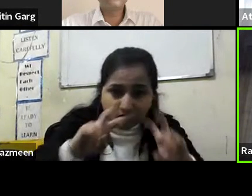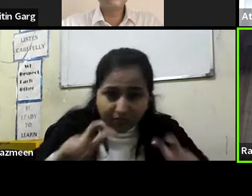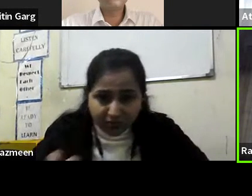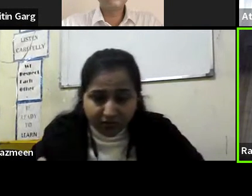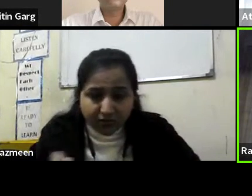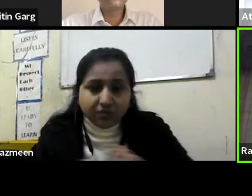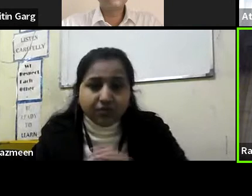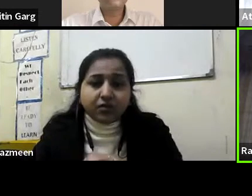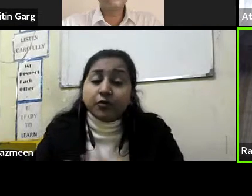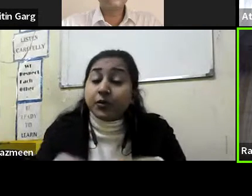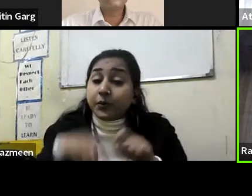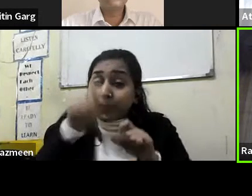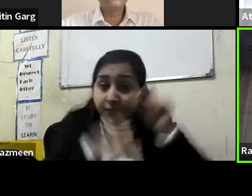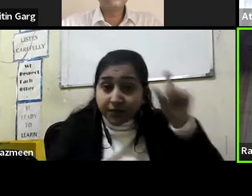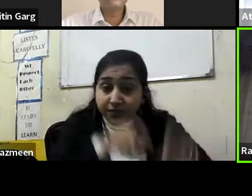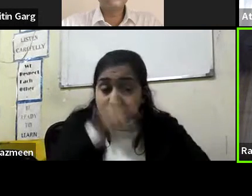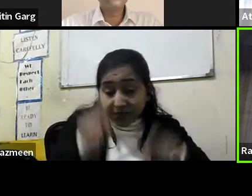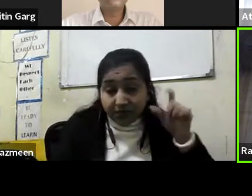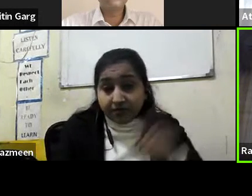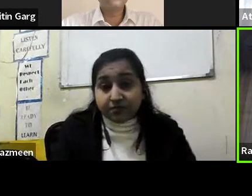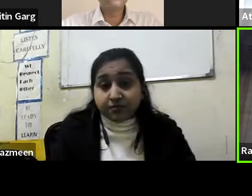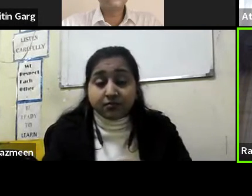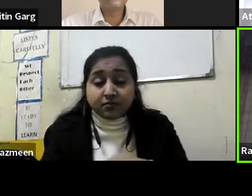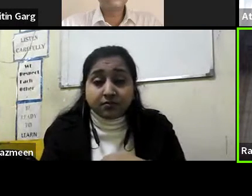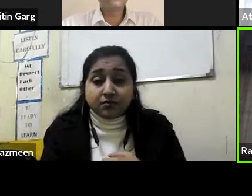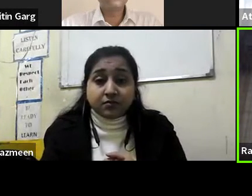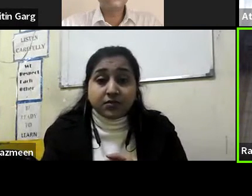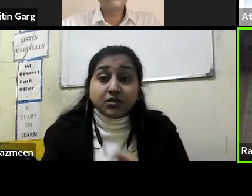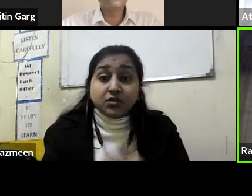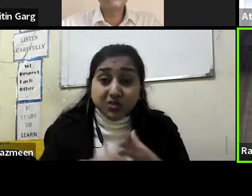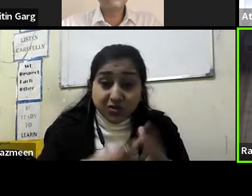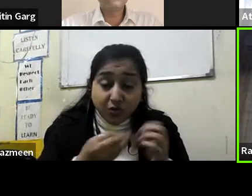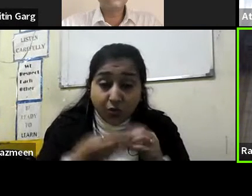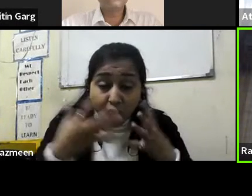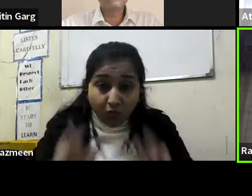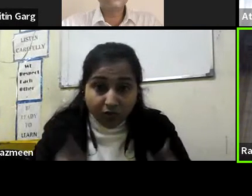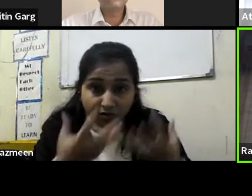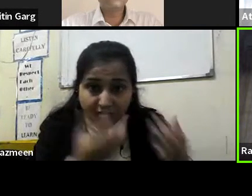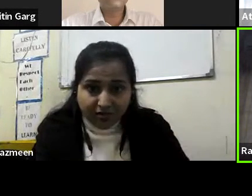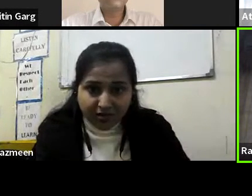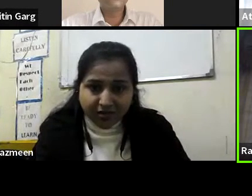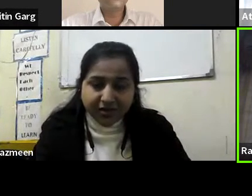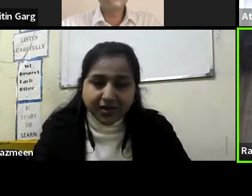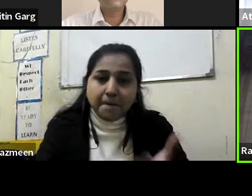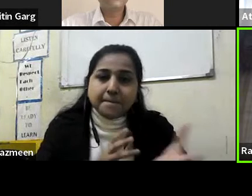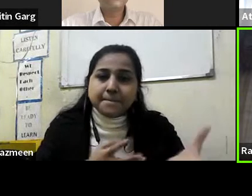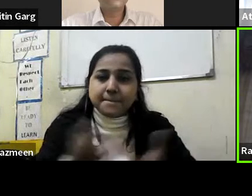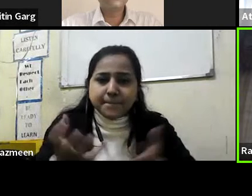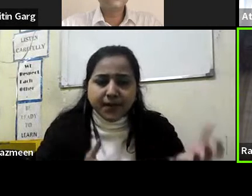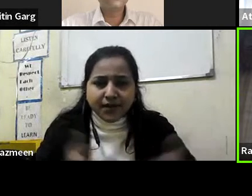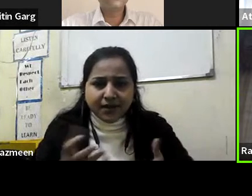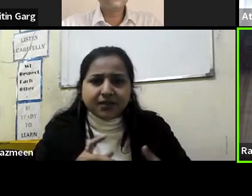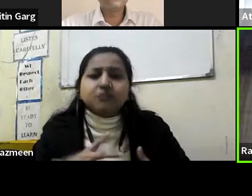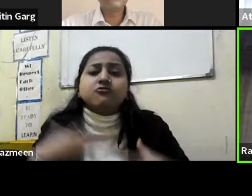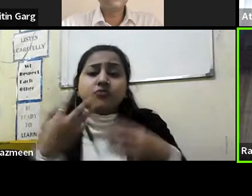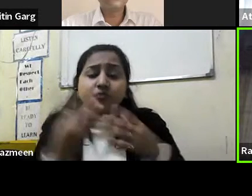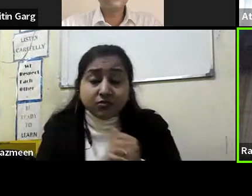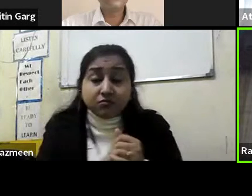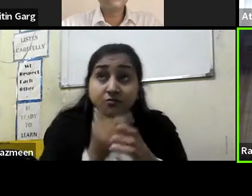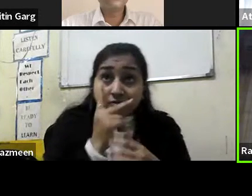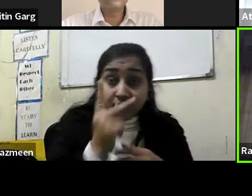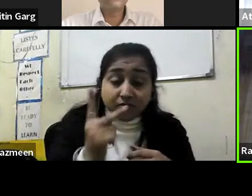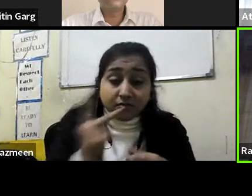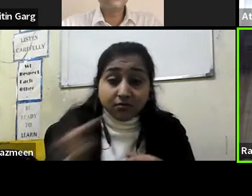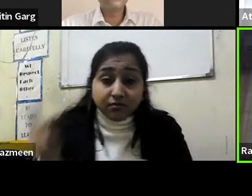therefore, people are, there is a herd mentality of getting into the job and getting into the job market in the mainstream skilling. We should also look